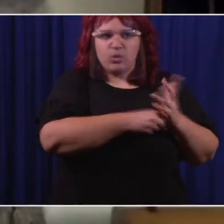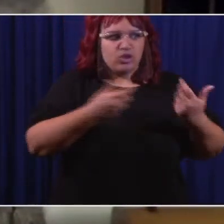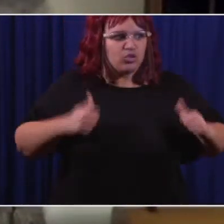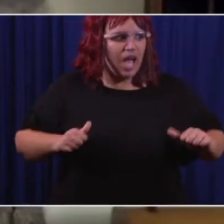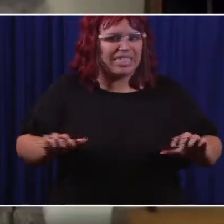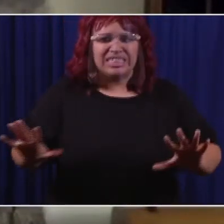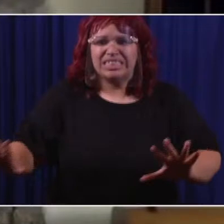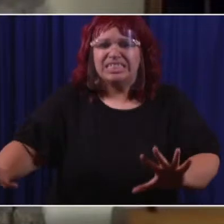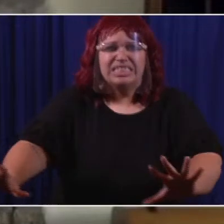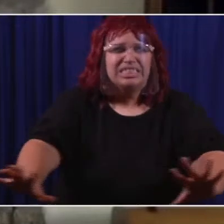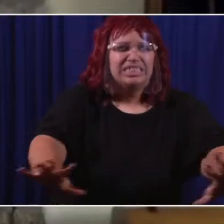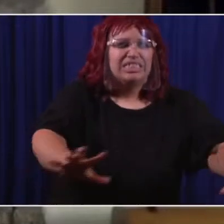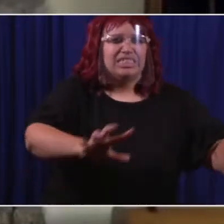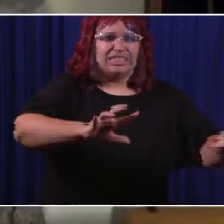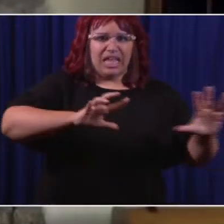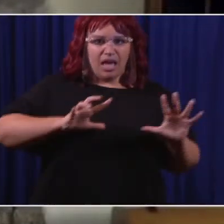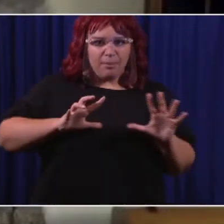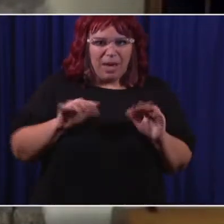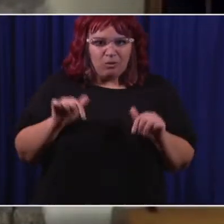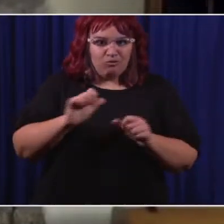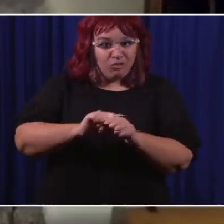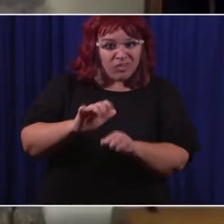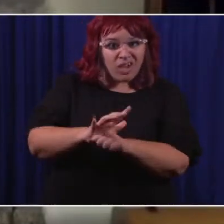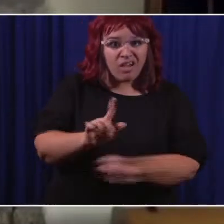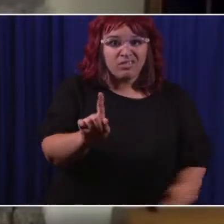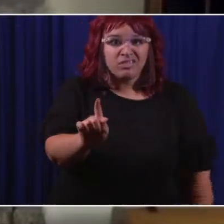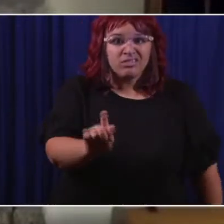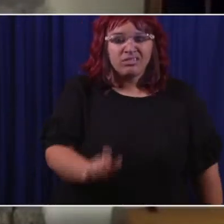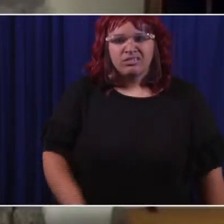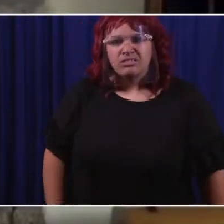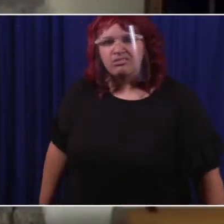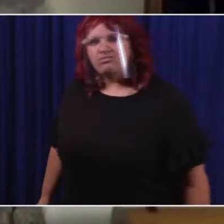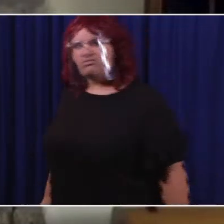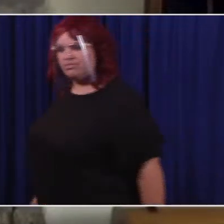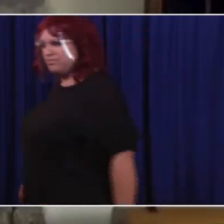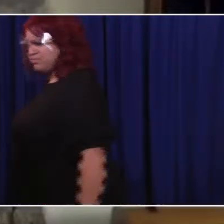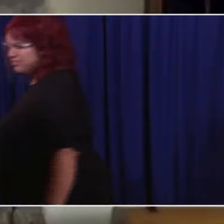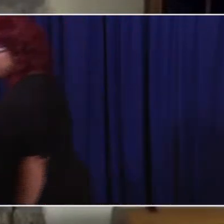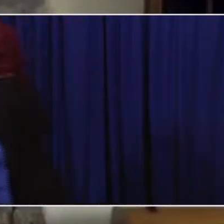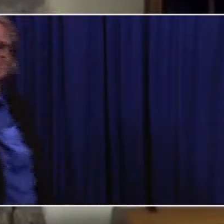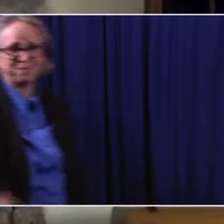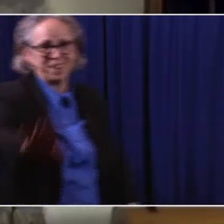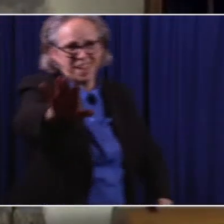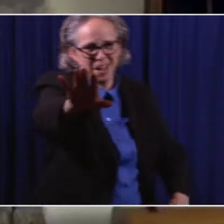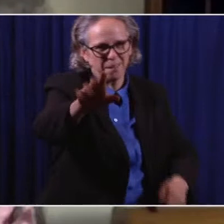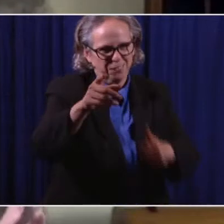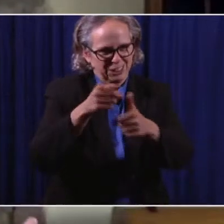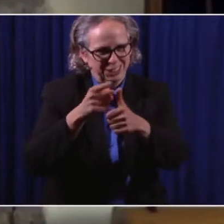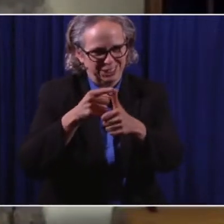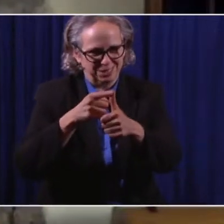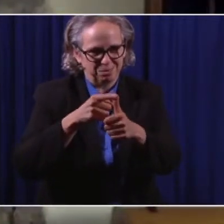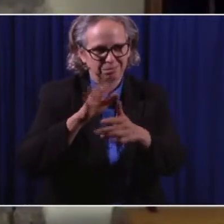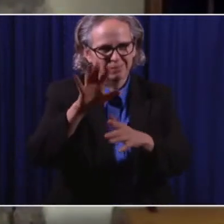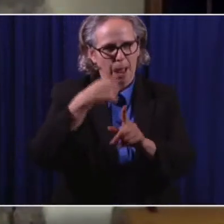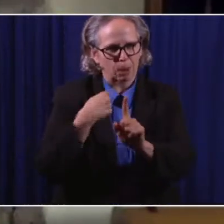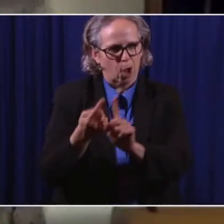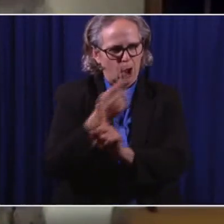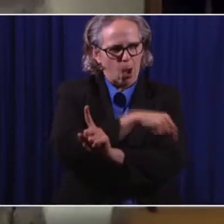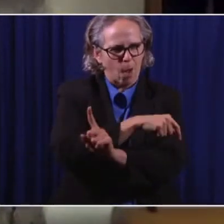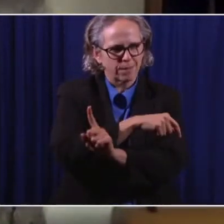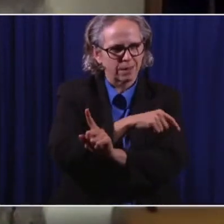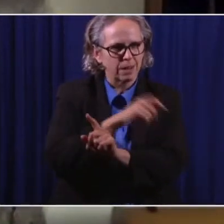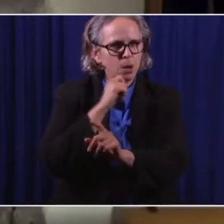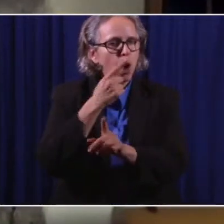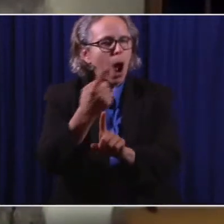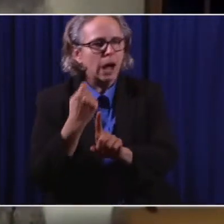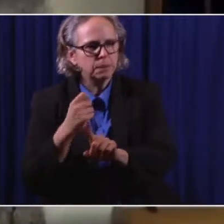what you asked, but I'm going to use it as an occasion to answer it anyway, or to state it. I'm not for any kind of censorship. I'm bothered anytime